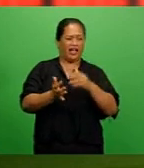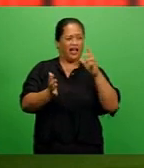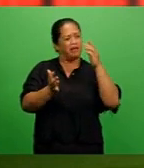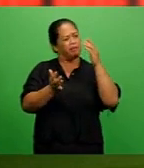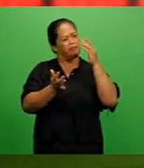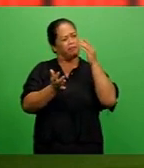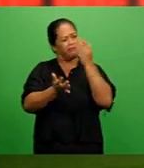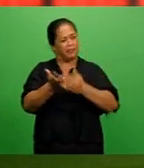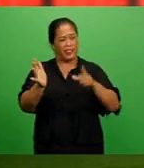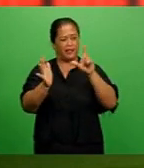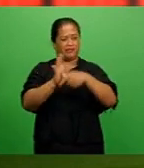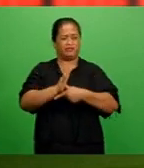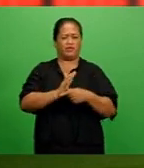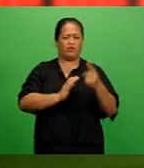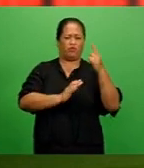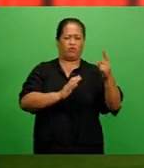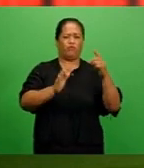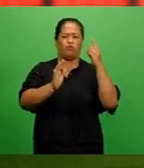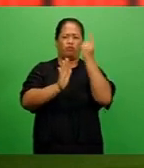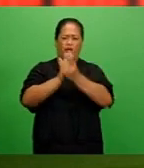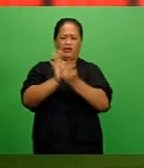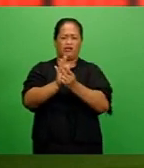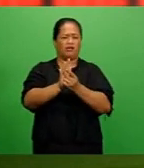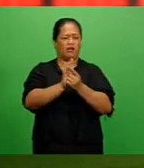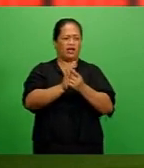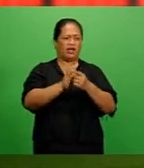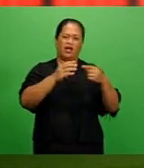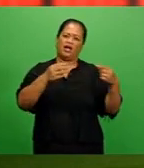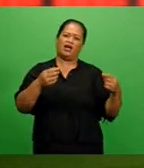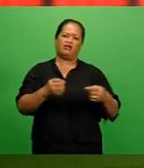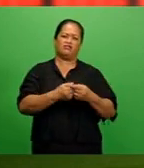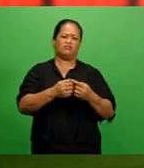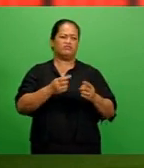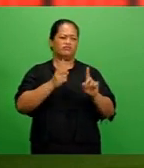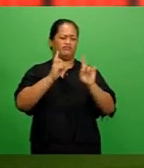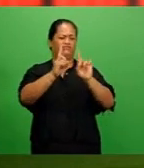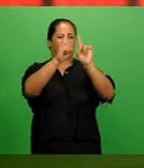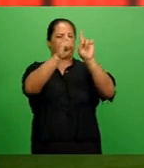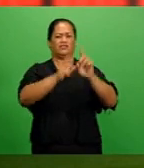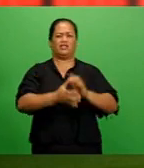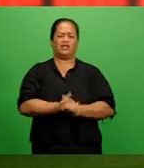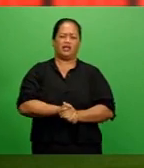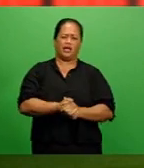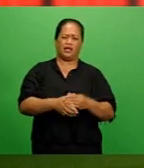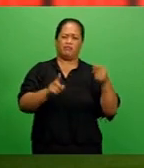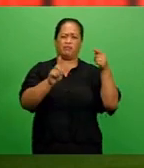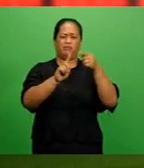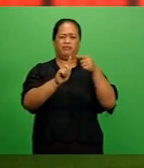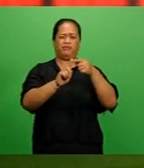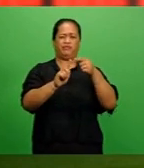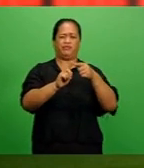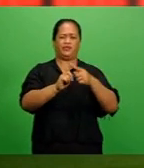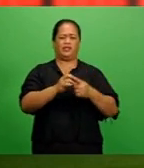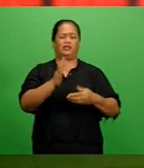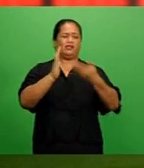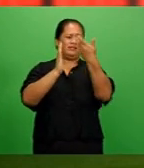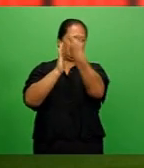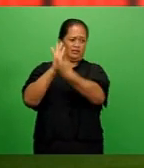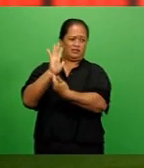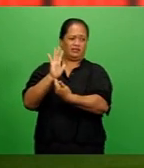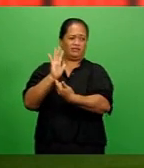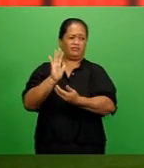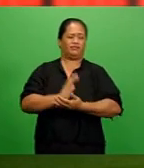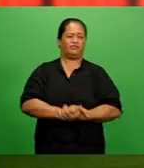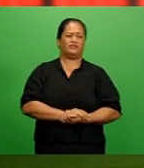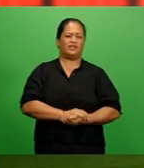in the 1-1 draw with Leicester. The point lifts Leicester up to 2nd on the EPL table, while Palace move 8